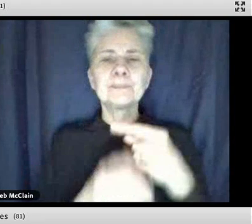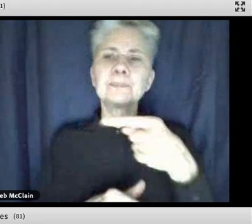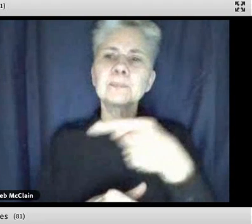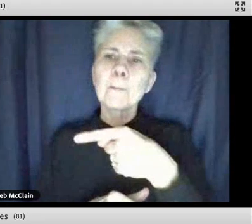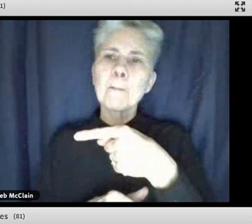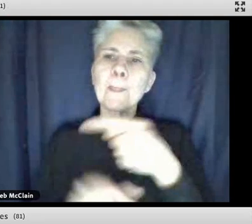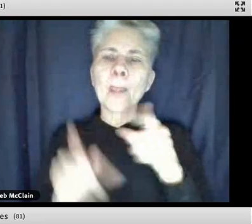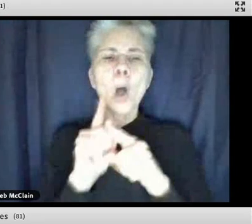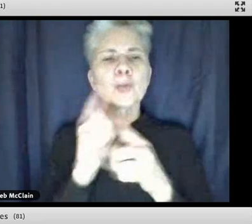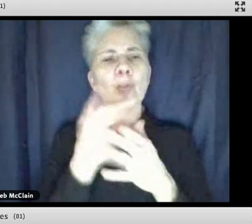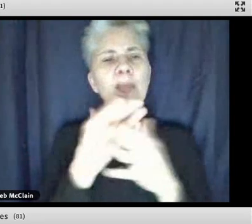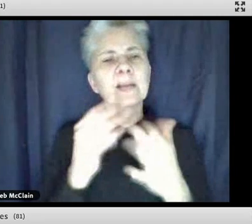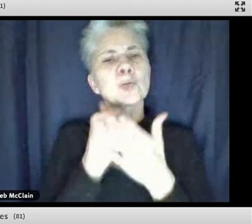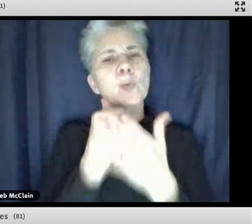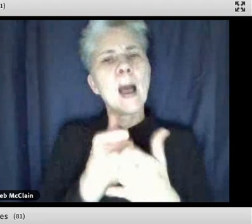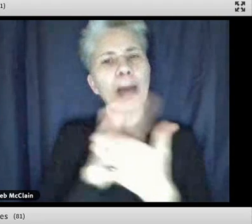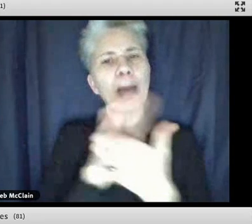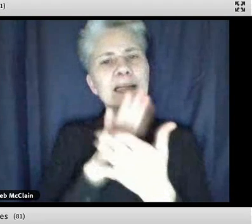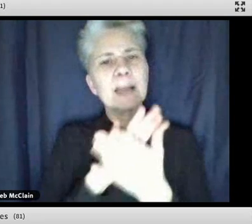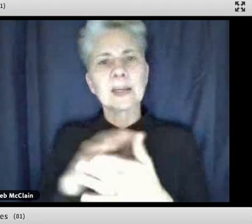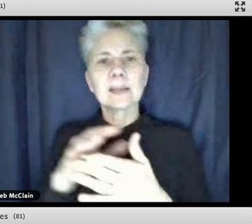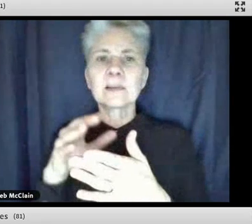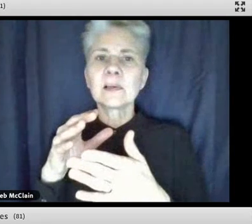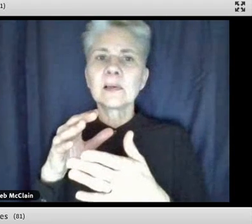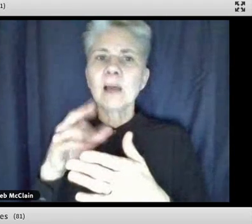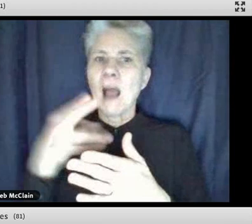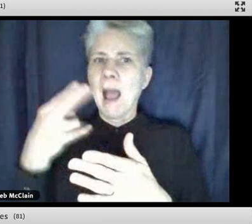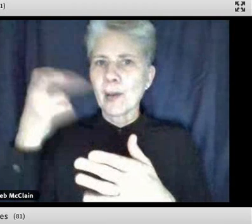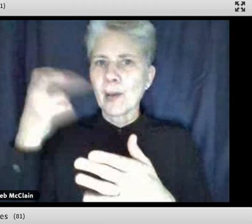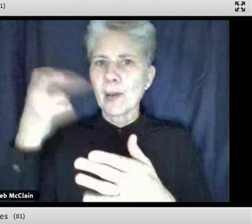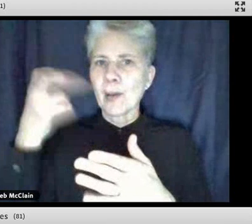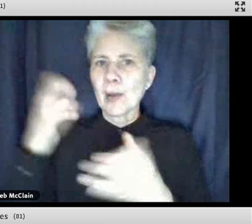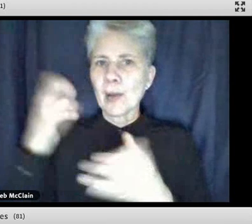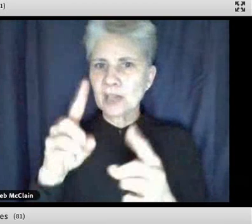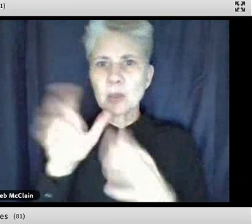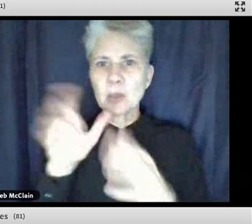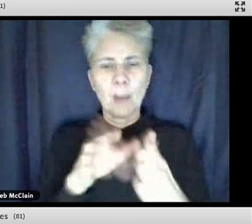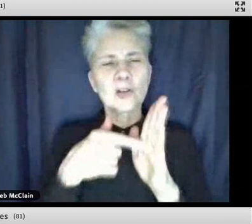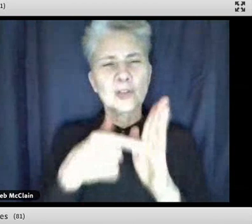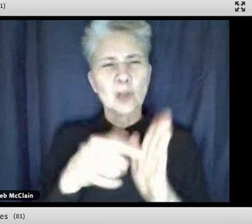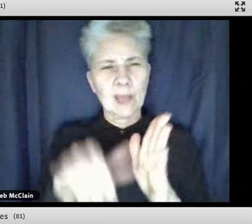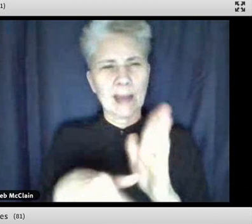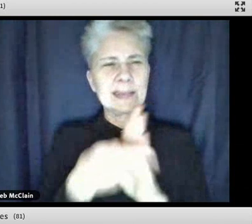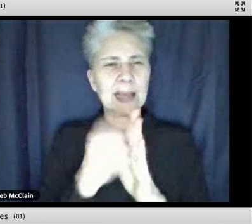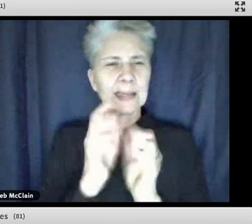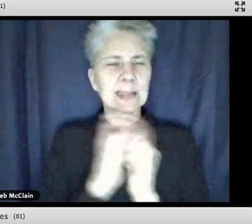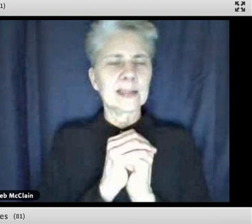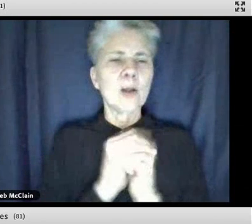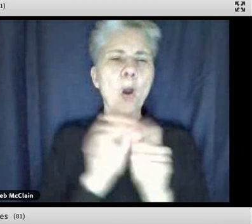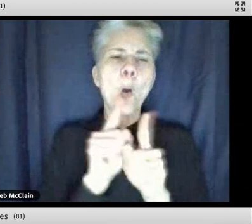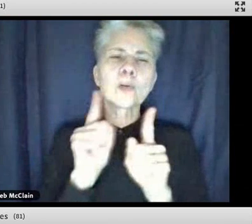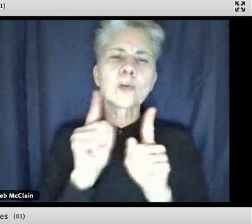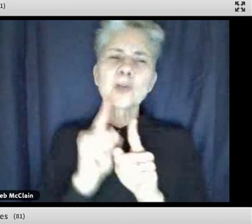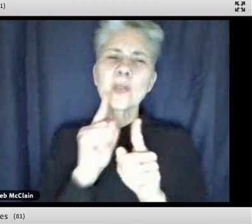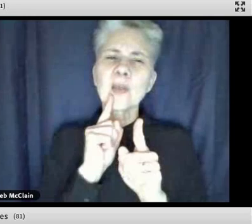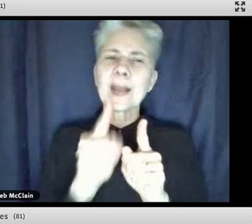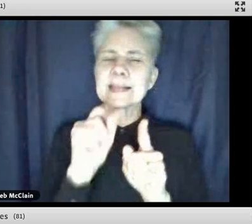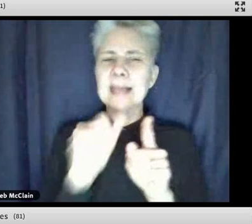some things to help academic and school libraries prepare. I'll show you that in just a second. Also, there is